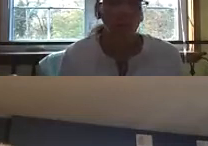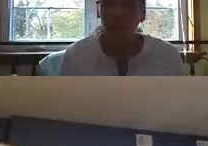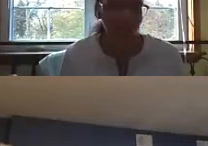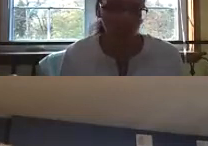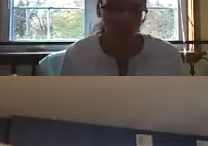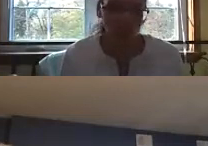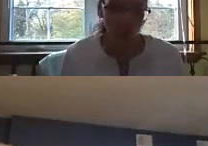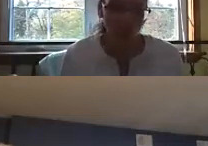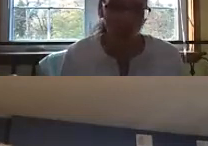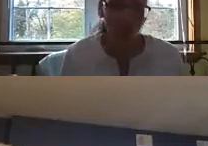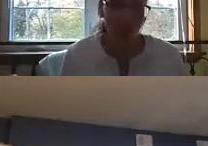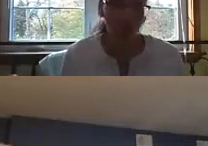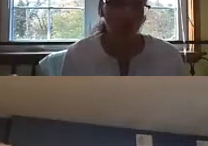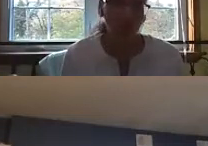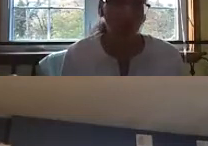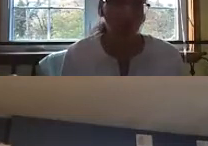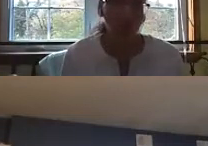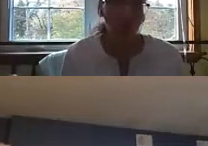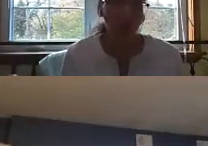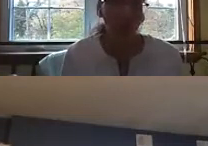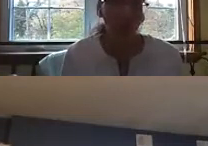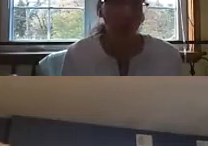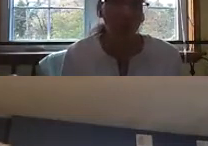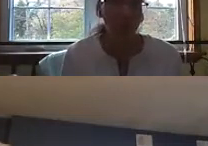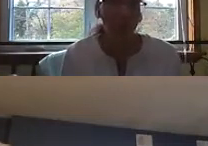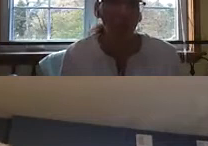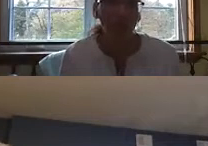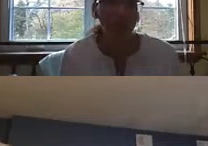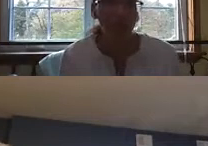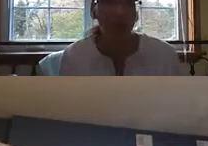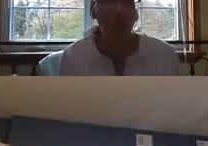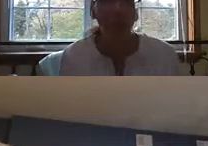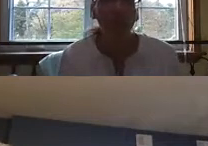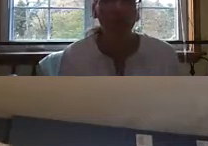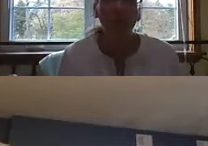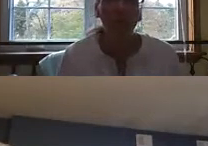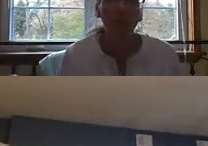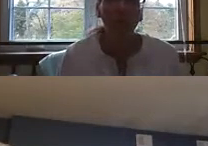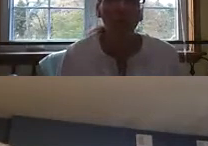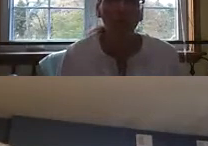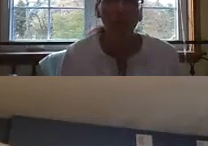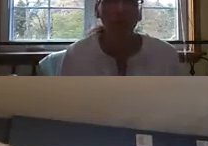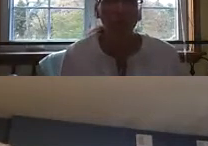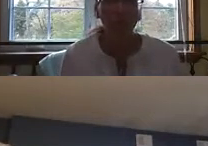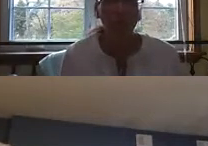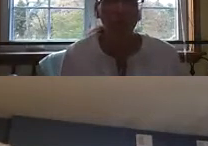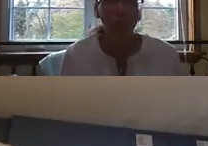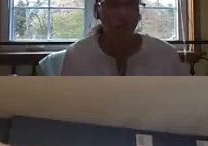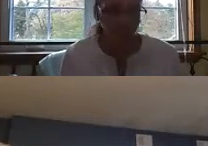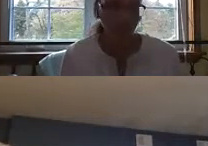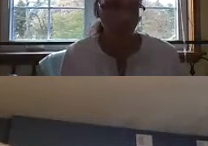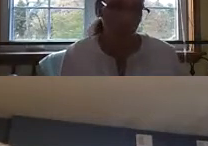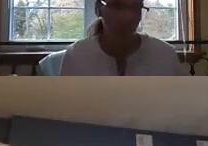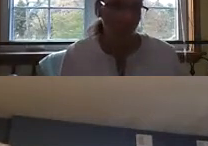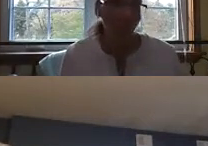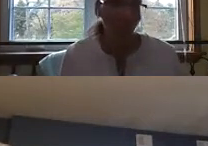No real changes to the street or the street operations for motor vehicles here, but we would need to address what we've